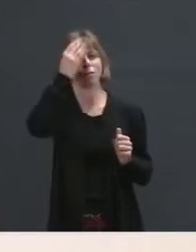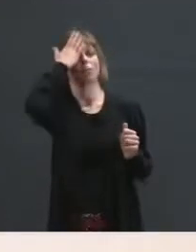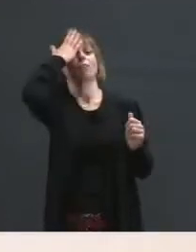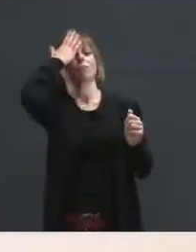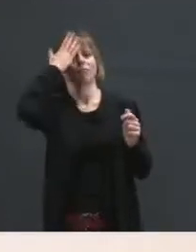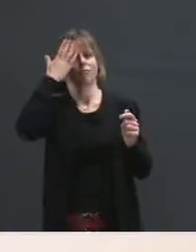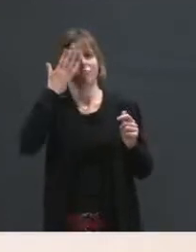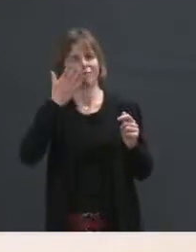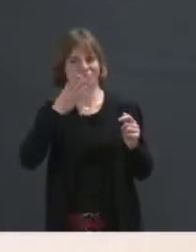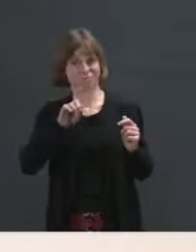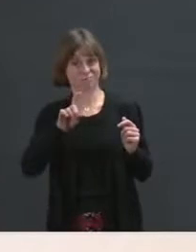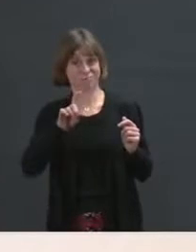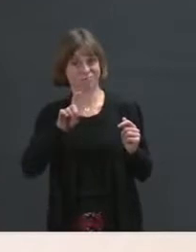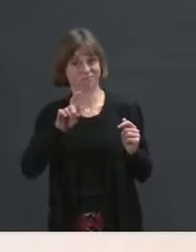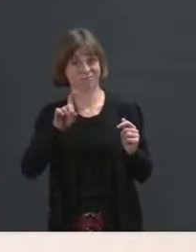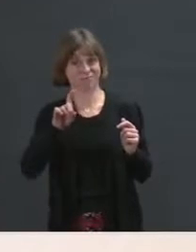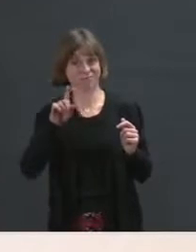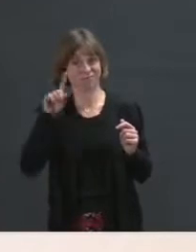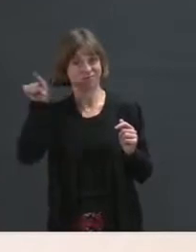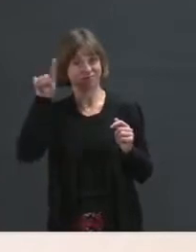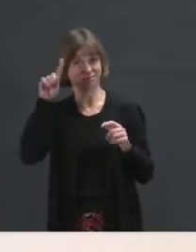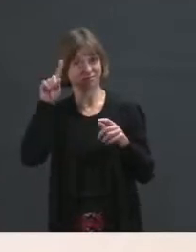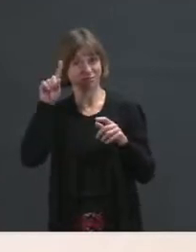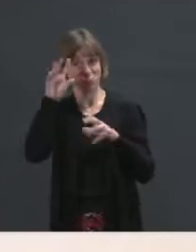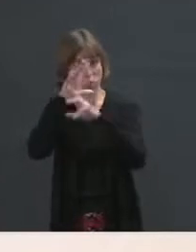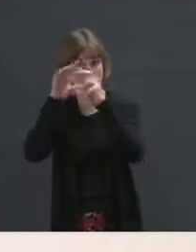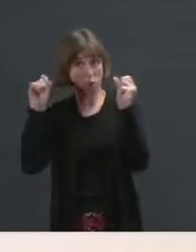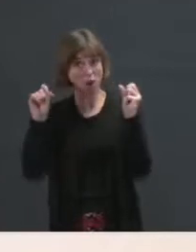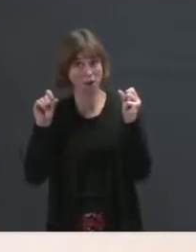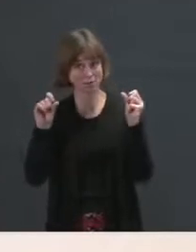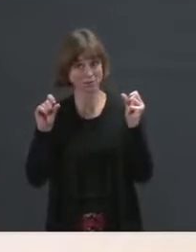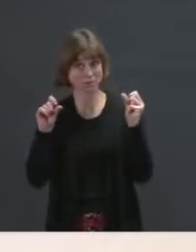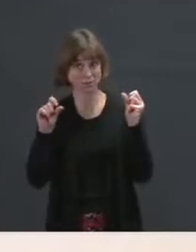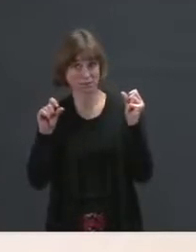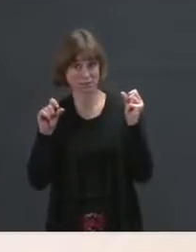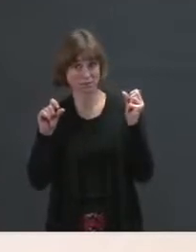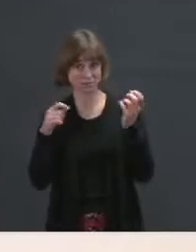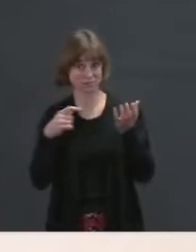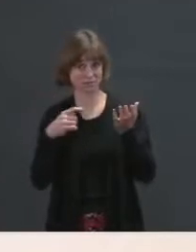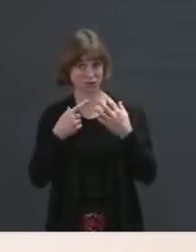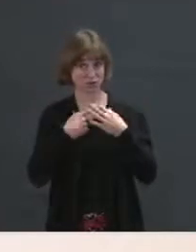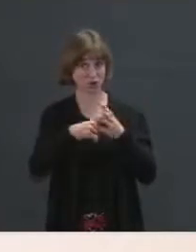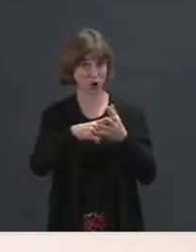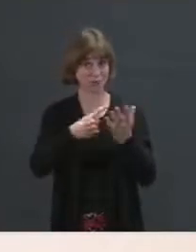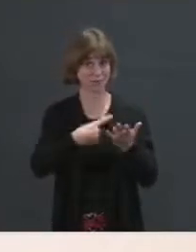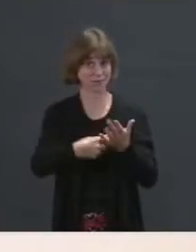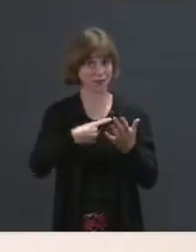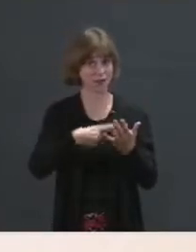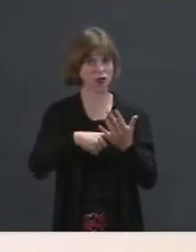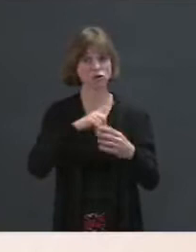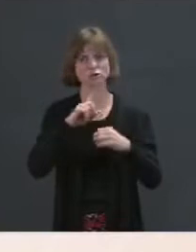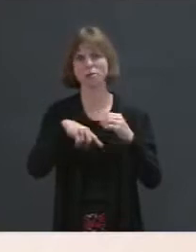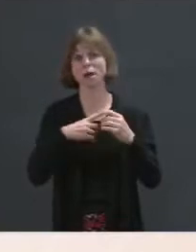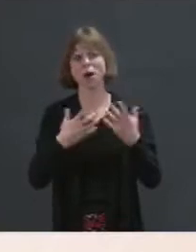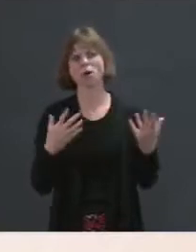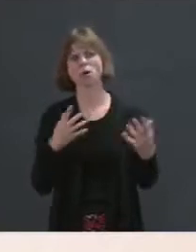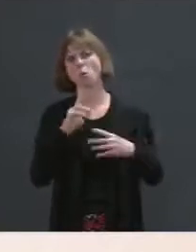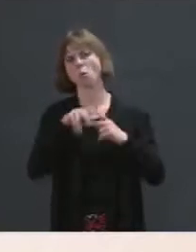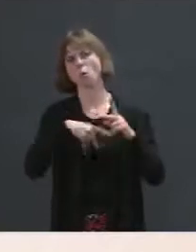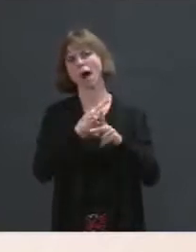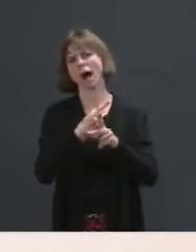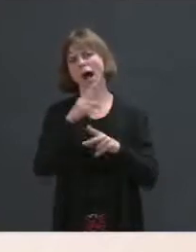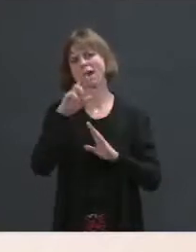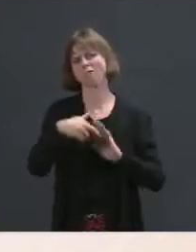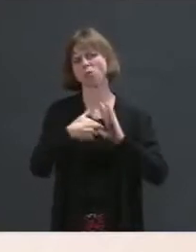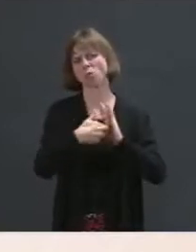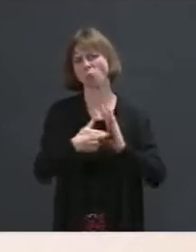administration believes that, or has, kicked off any discussions in terms of what type of role the federal government should play in